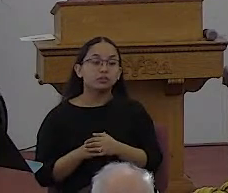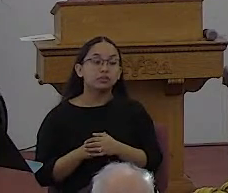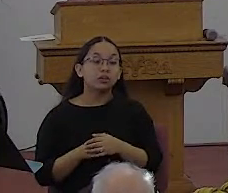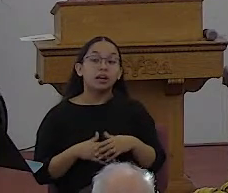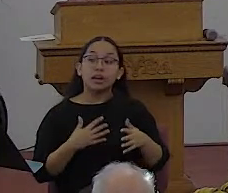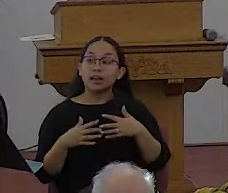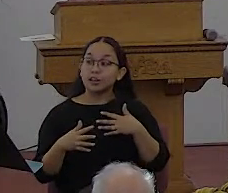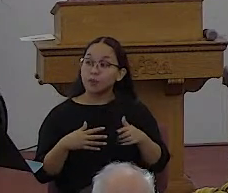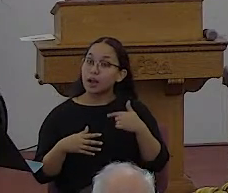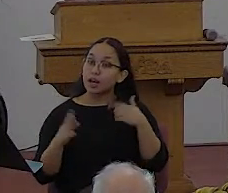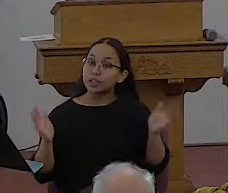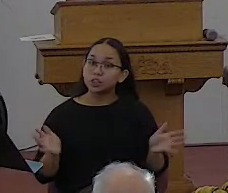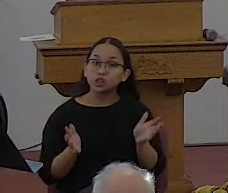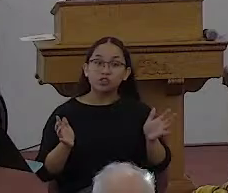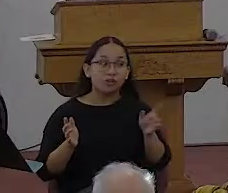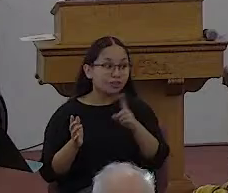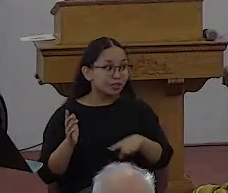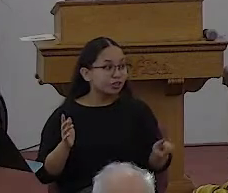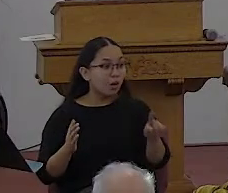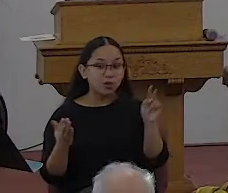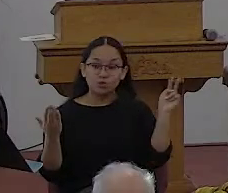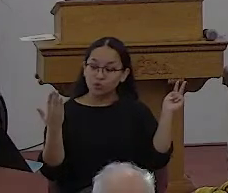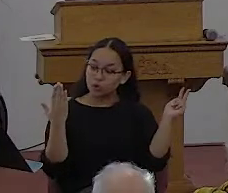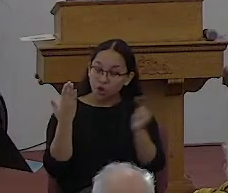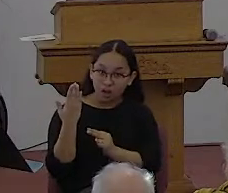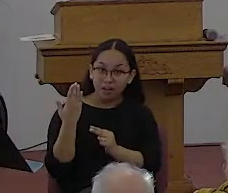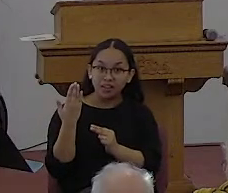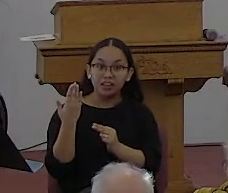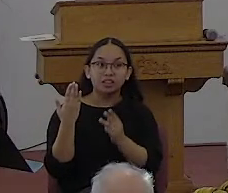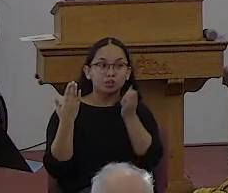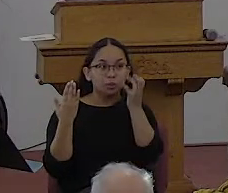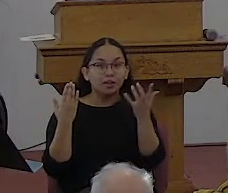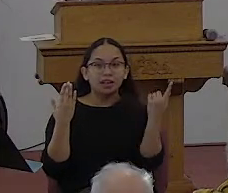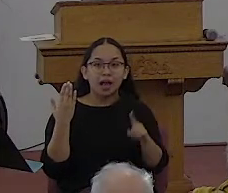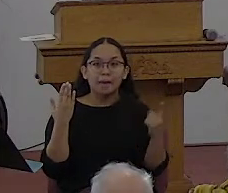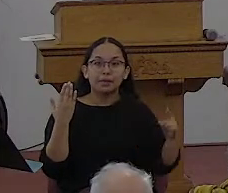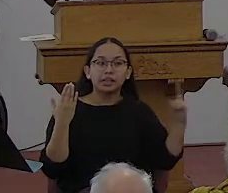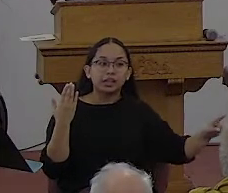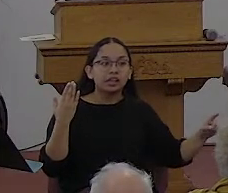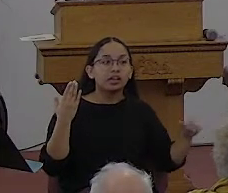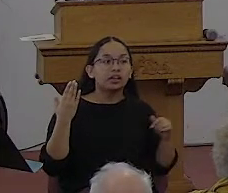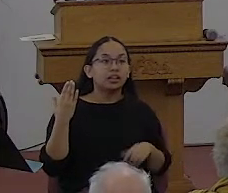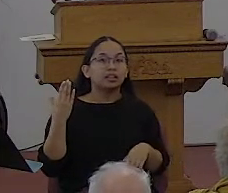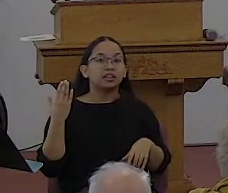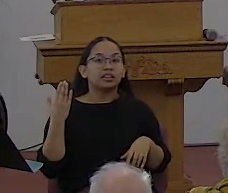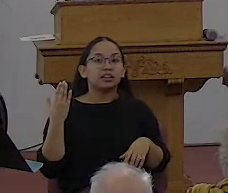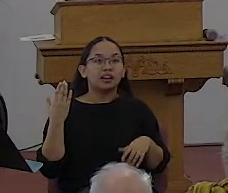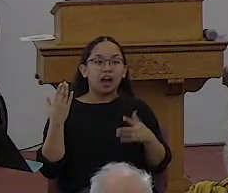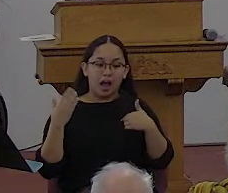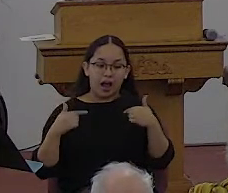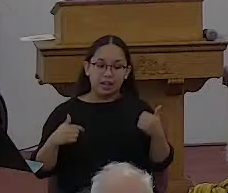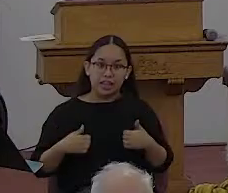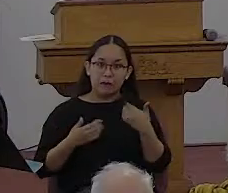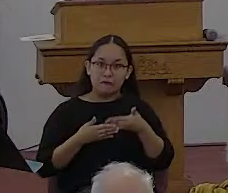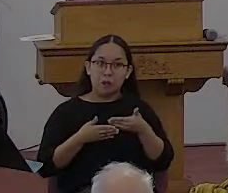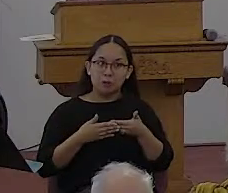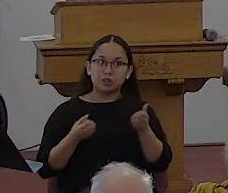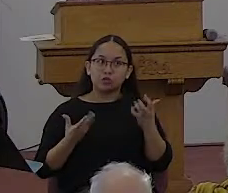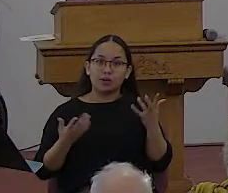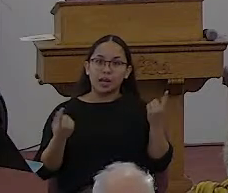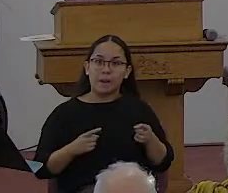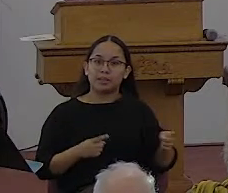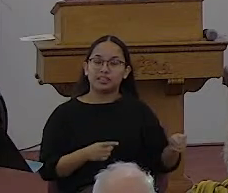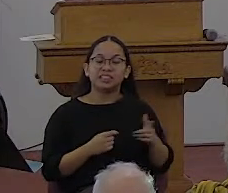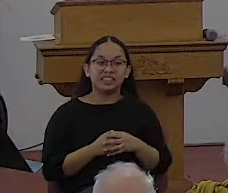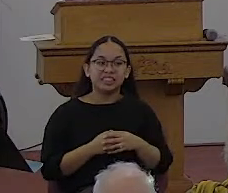I encourage you to look. There's so much going on. This place, I live nearby. This place is, the parking lot's full all the time. There's so much going on. So take a